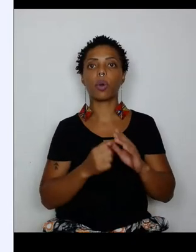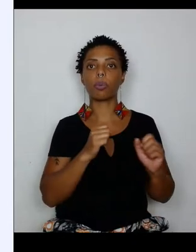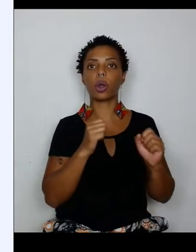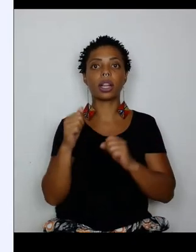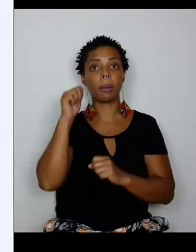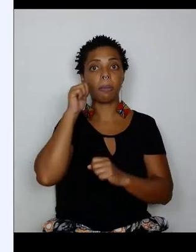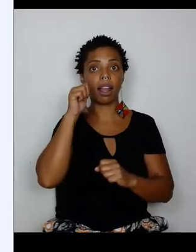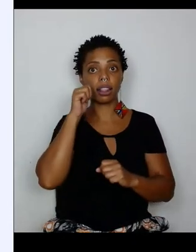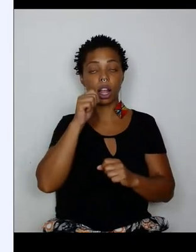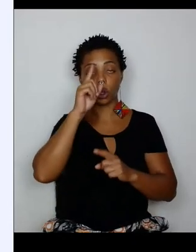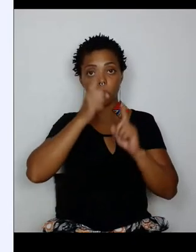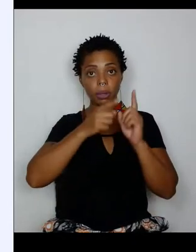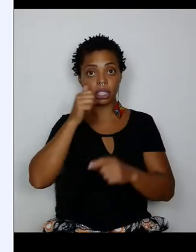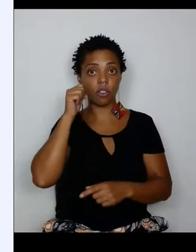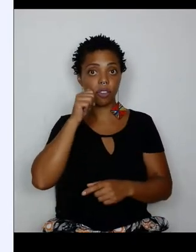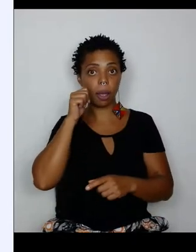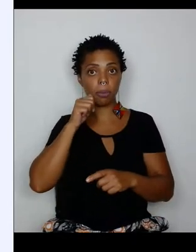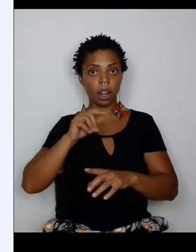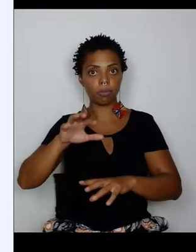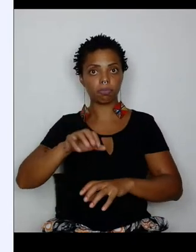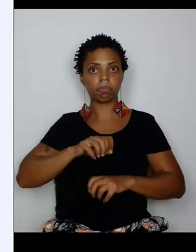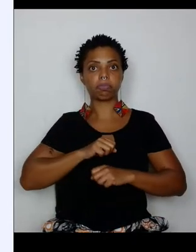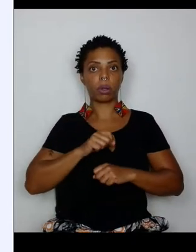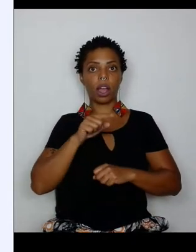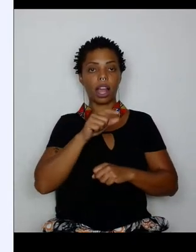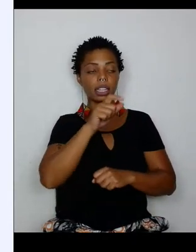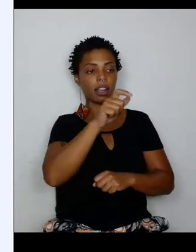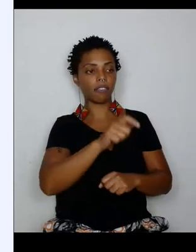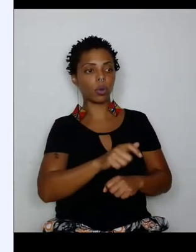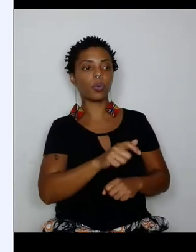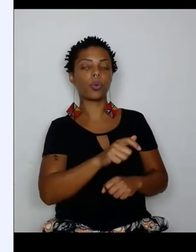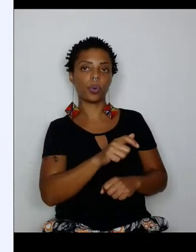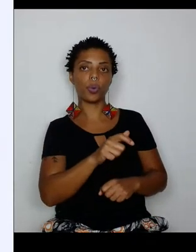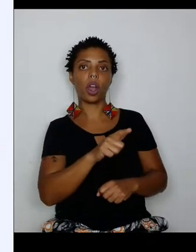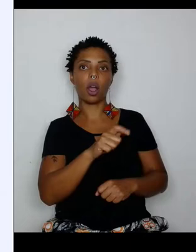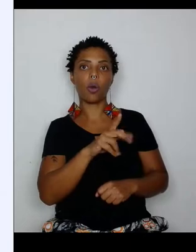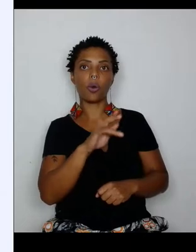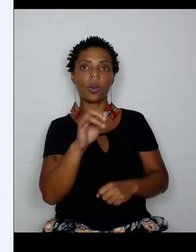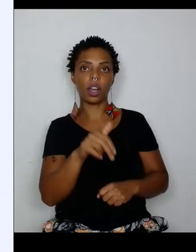chose to stand guard over his own final resting place